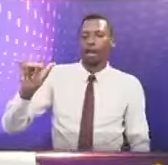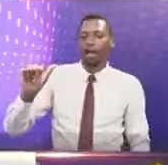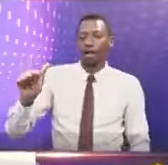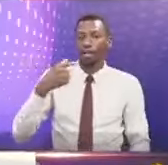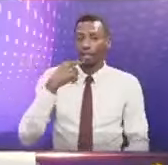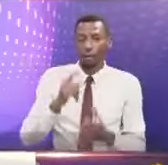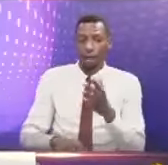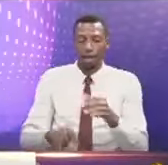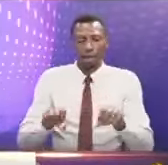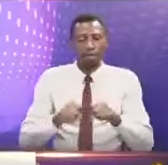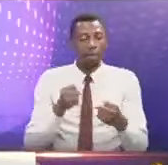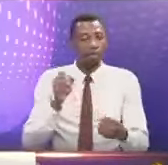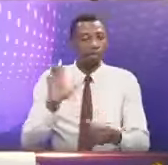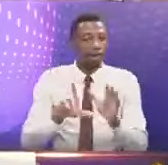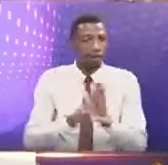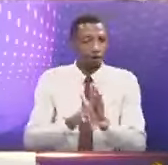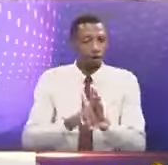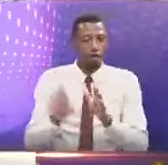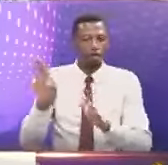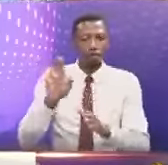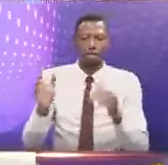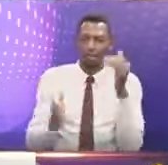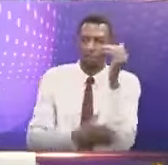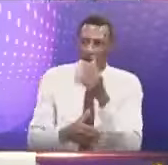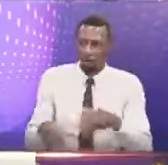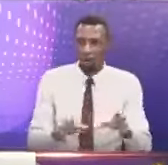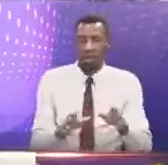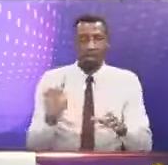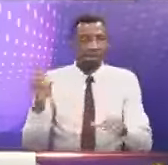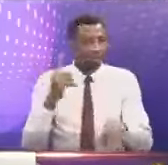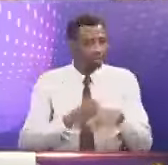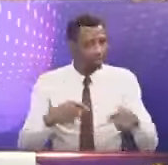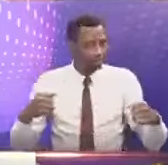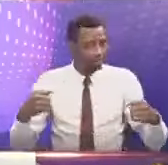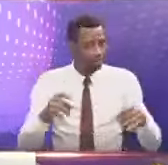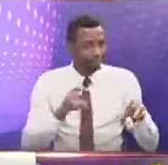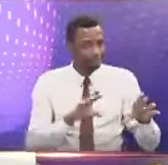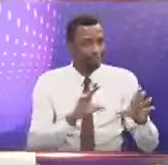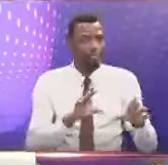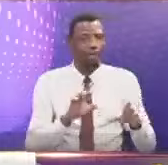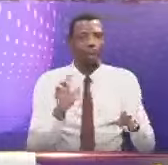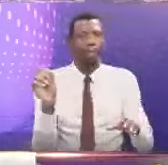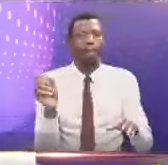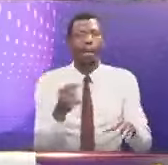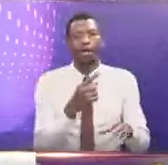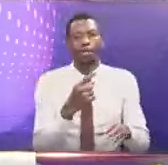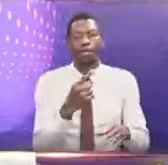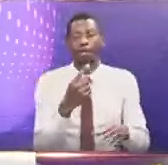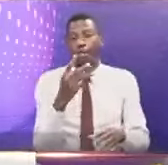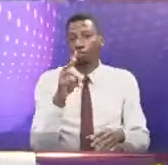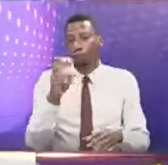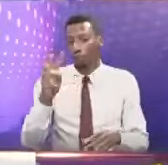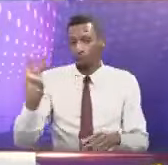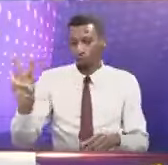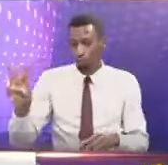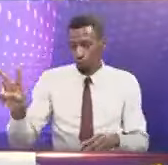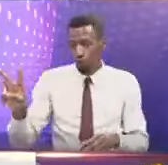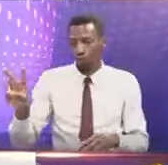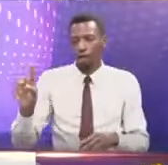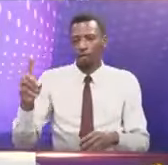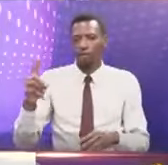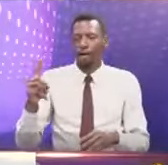kod apisi. Mwangaza yande othichi e thuolo mokwongo dwe mar 12 higa mar 2022 mana dweche dek tok donje APC. Kara